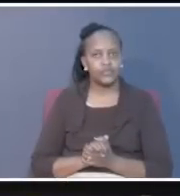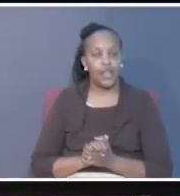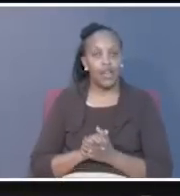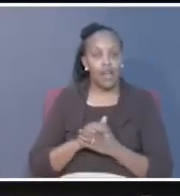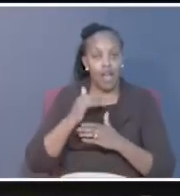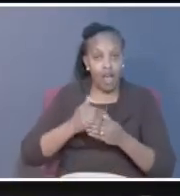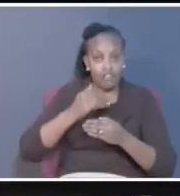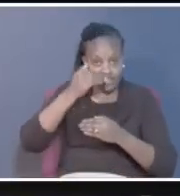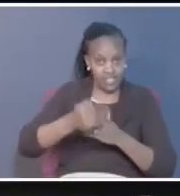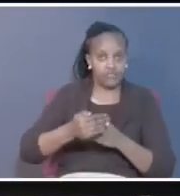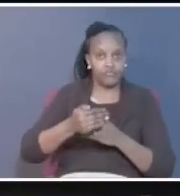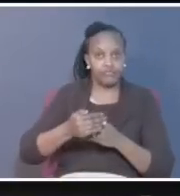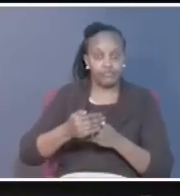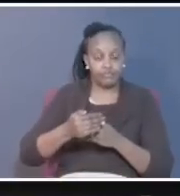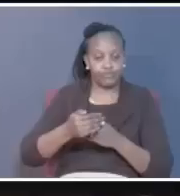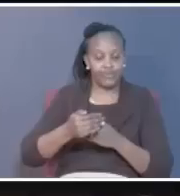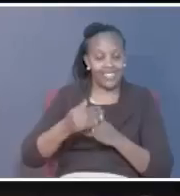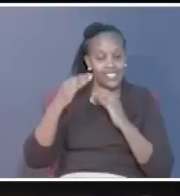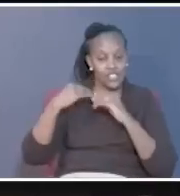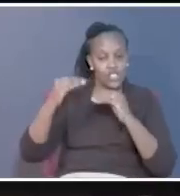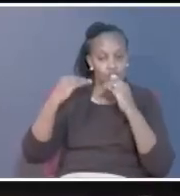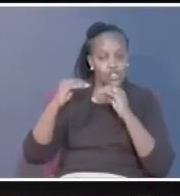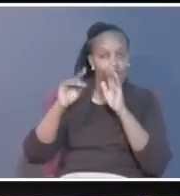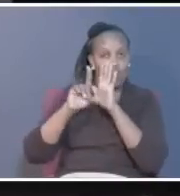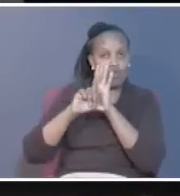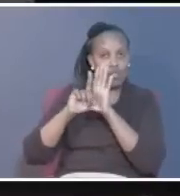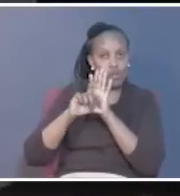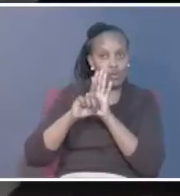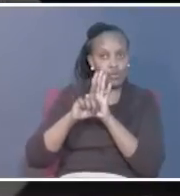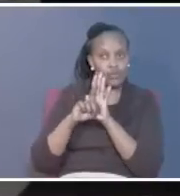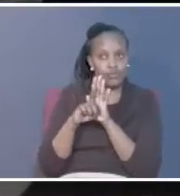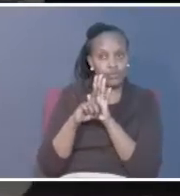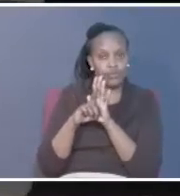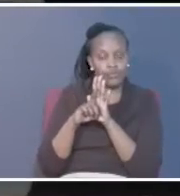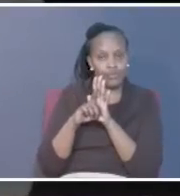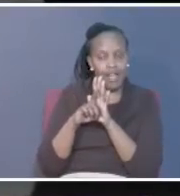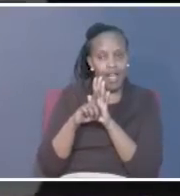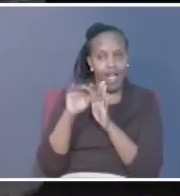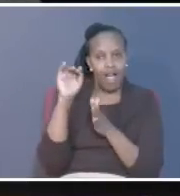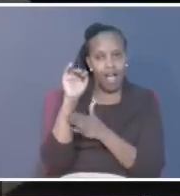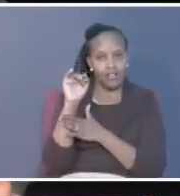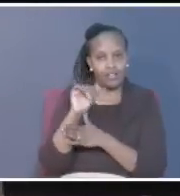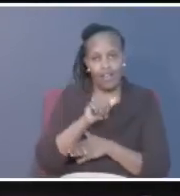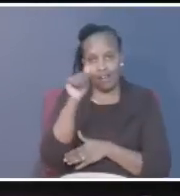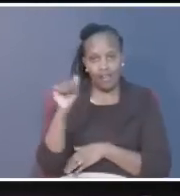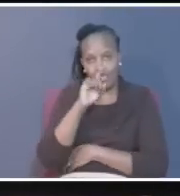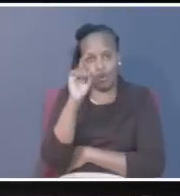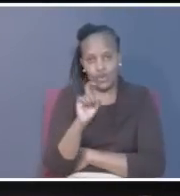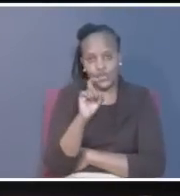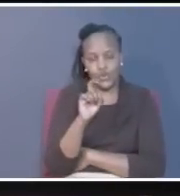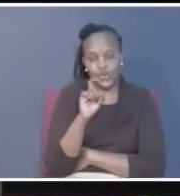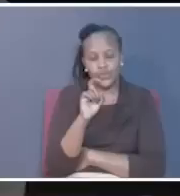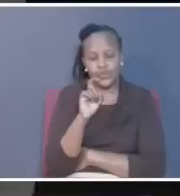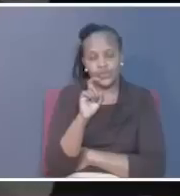After this lawyer had heard the response, he posed another question to Jesus. And this is the question